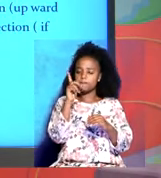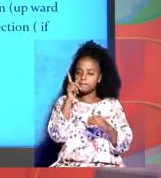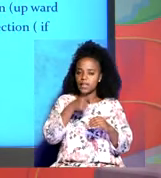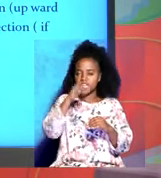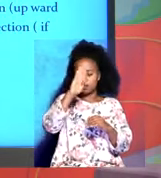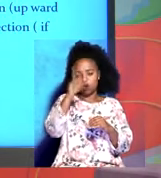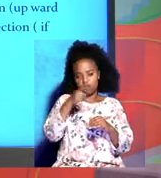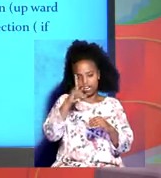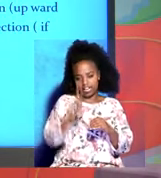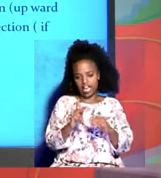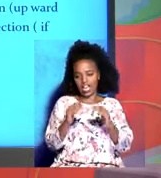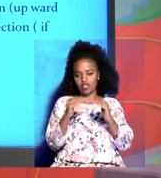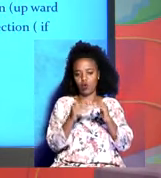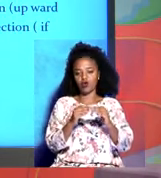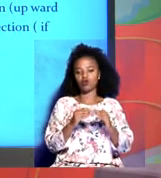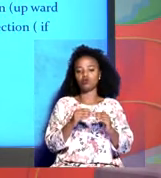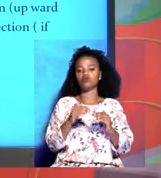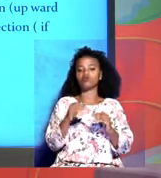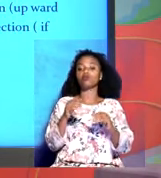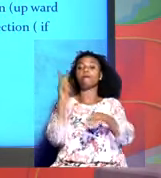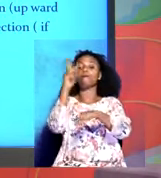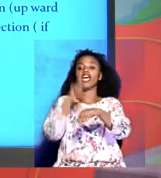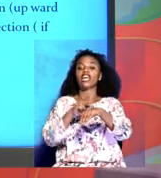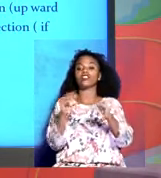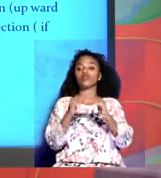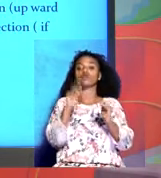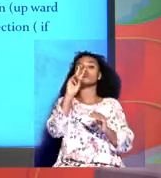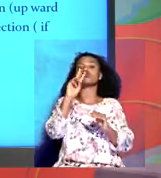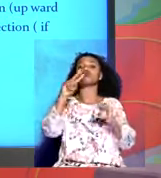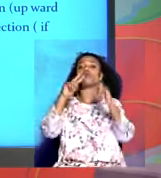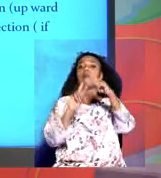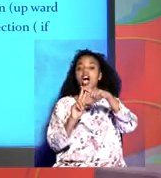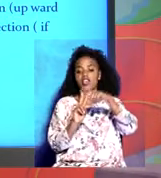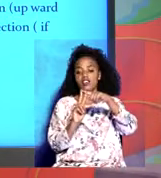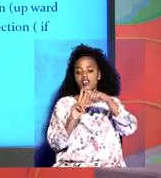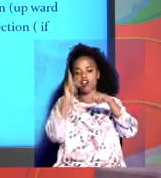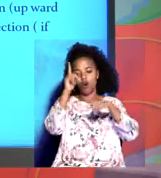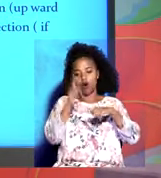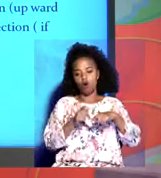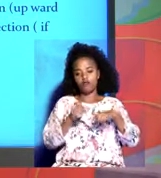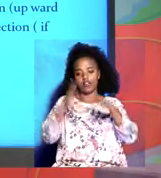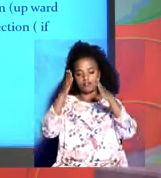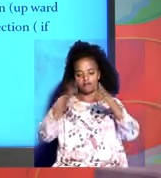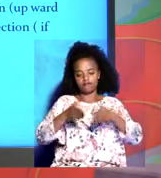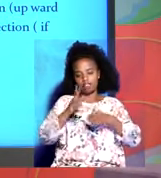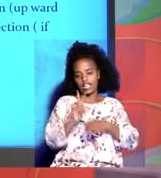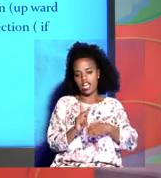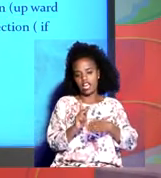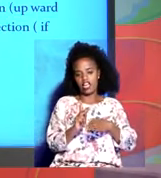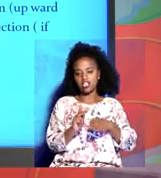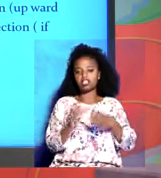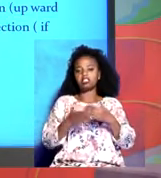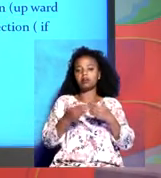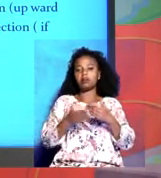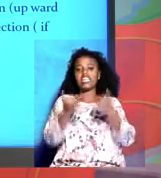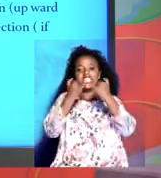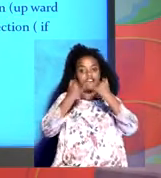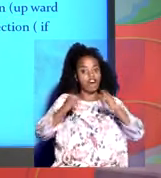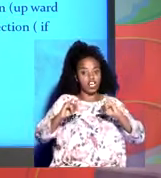is this 2 pi over k. Its period is 2 pi over k. Simply, you divide 2 pi by this coefficient,